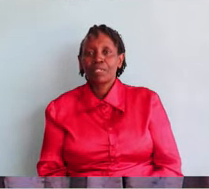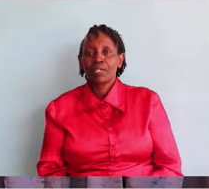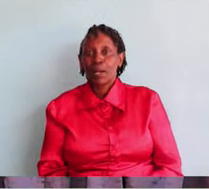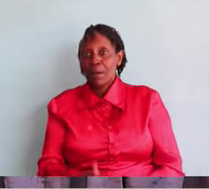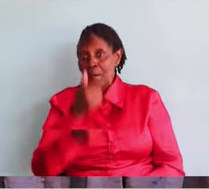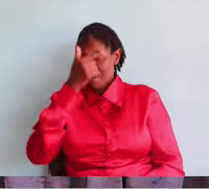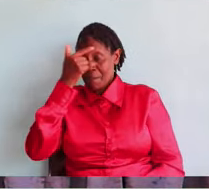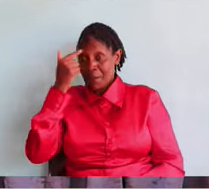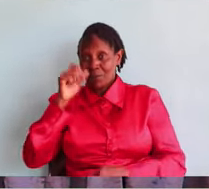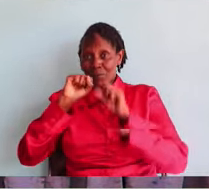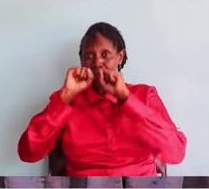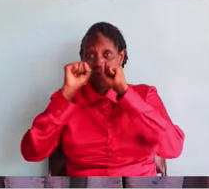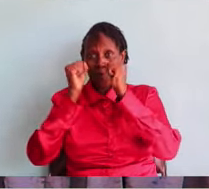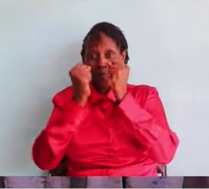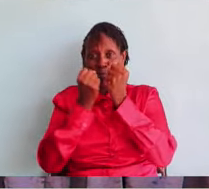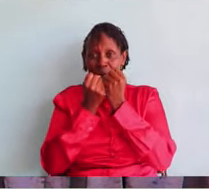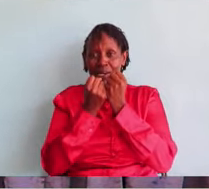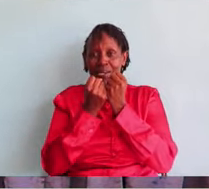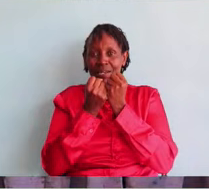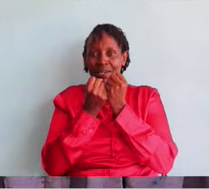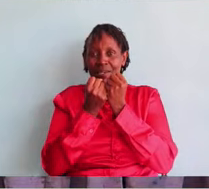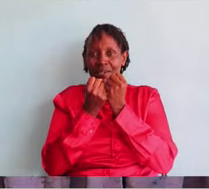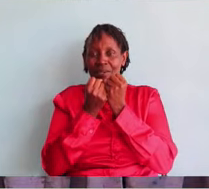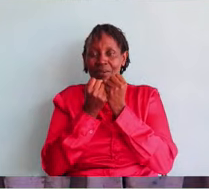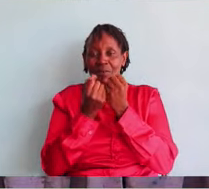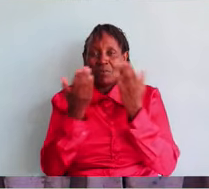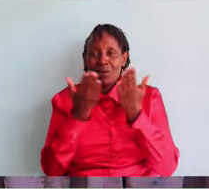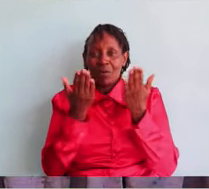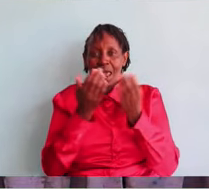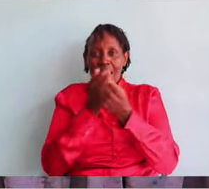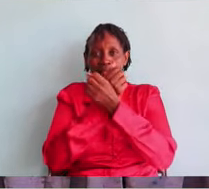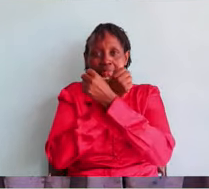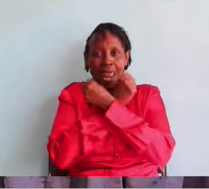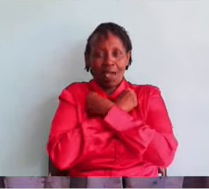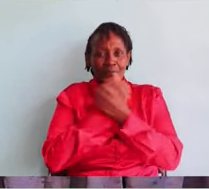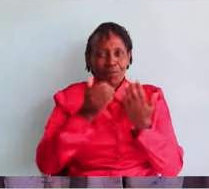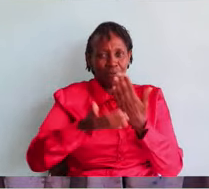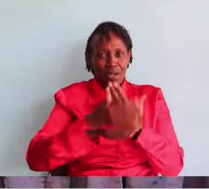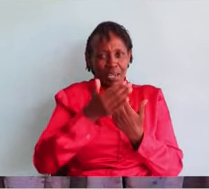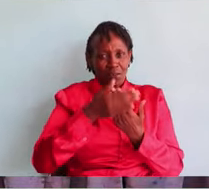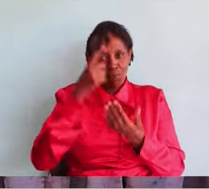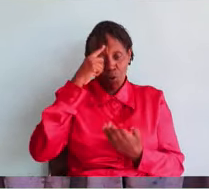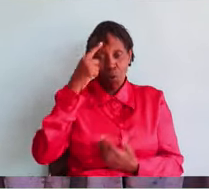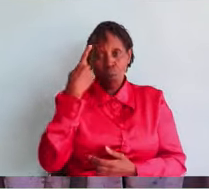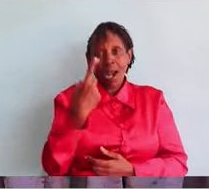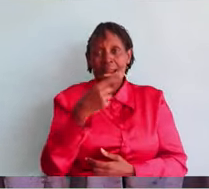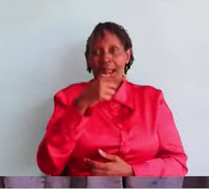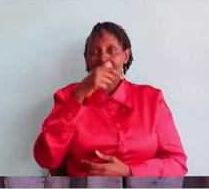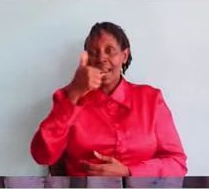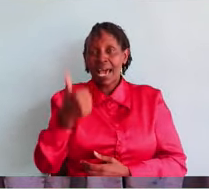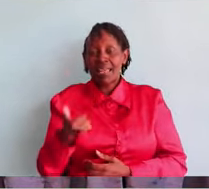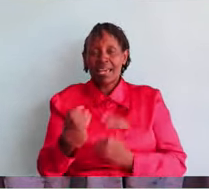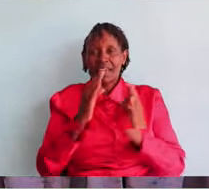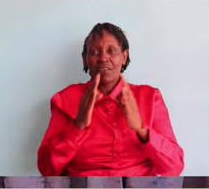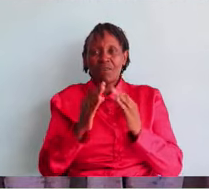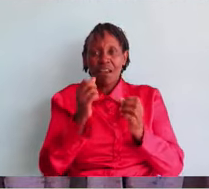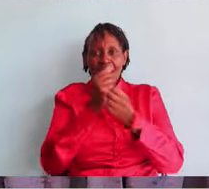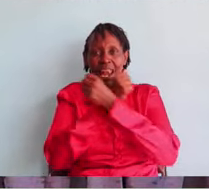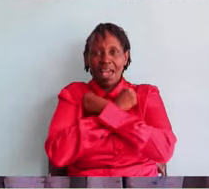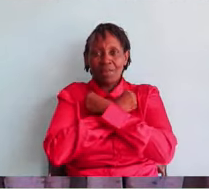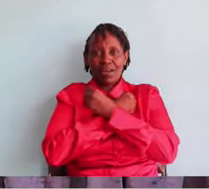Because community envisages a situation where you love and you care for one another. And if you love and care for one